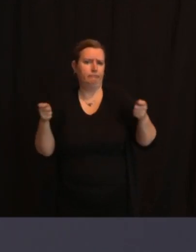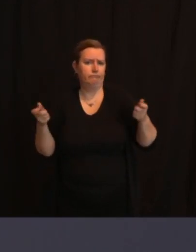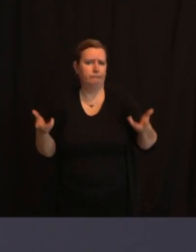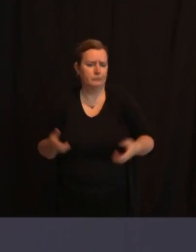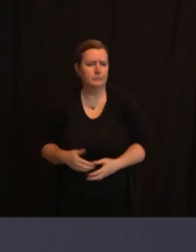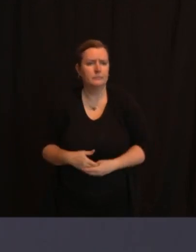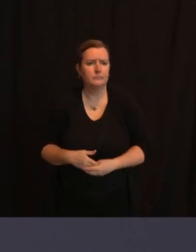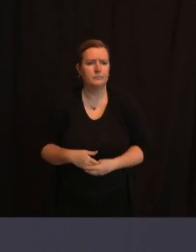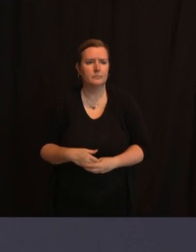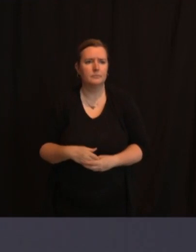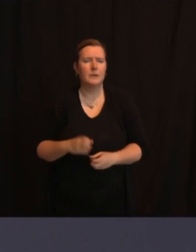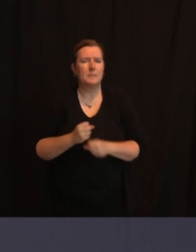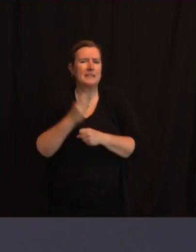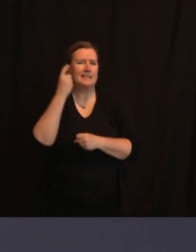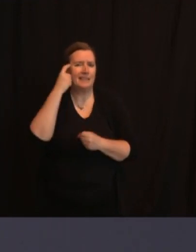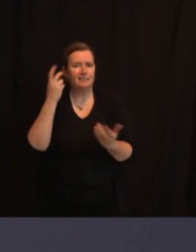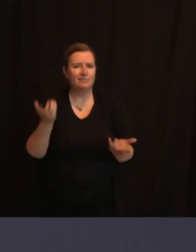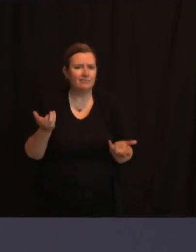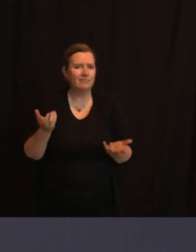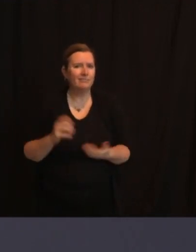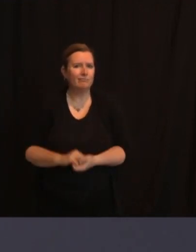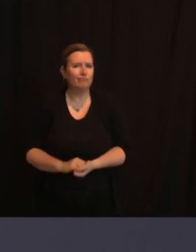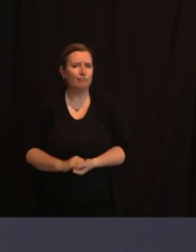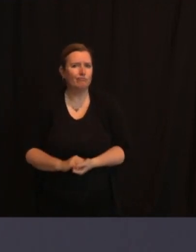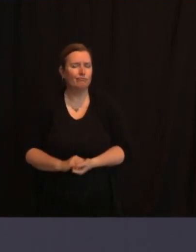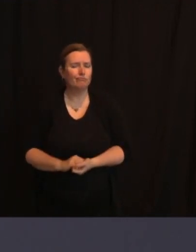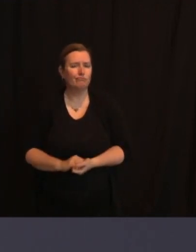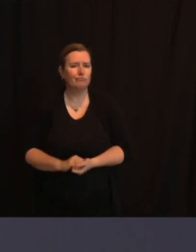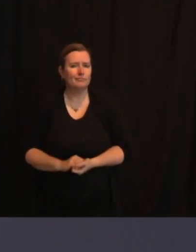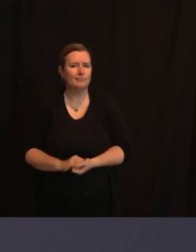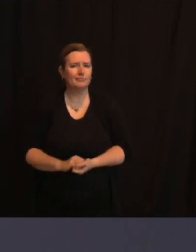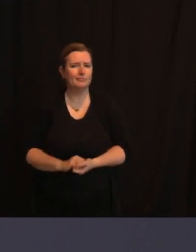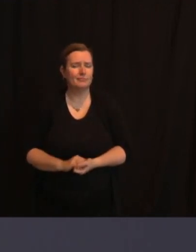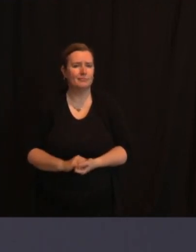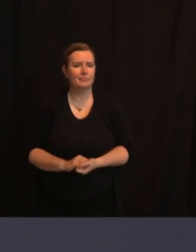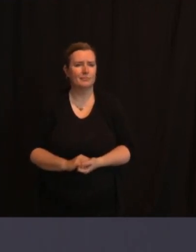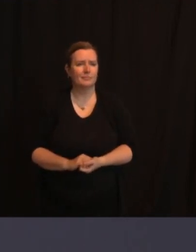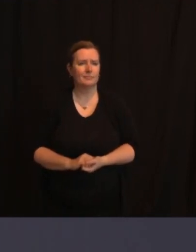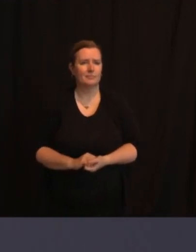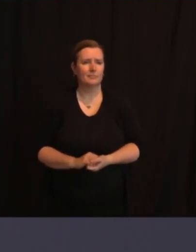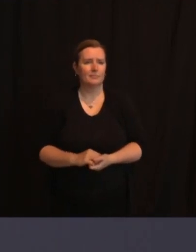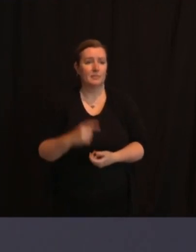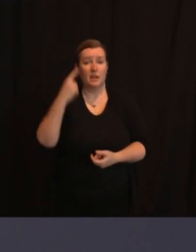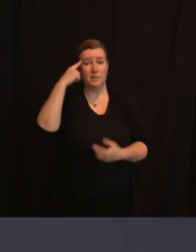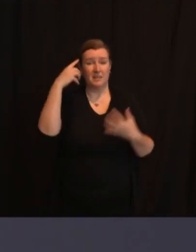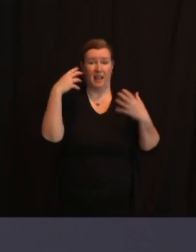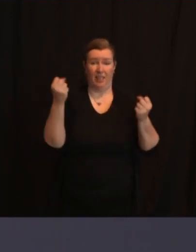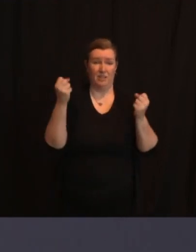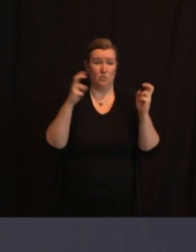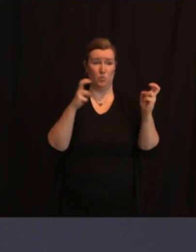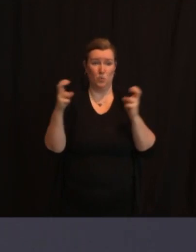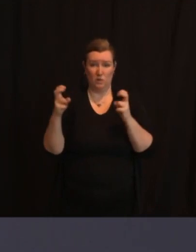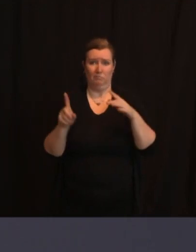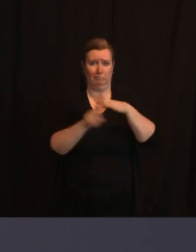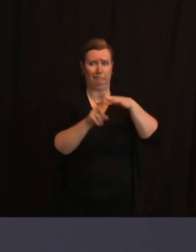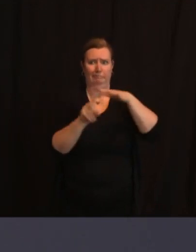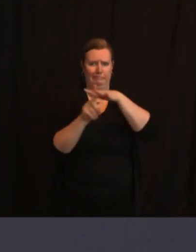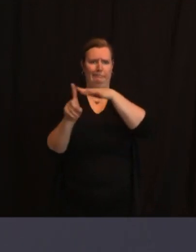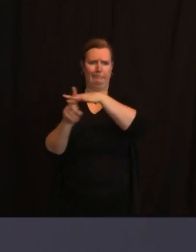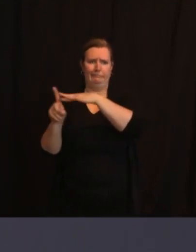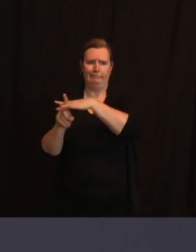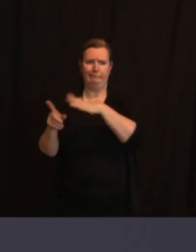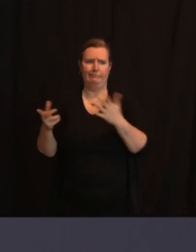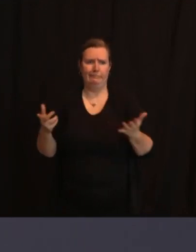logical as a healthcare matter for us to get to first. There's also the mental health issues that we've raised, not necessarily specific to golf,